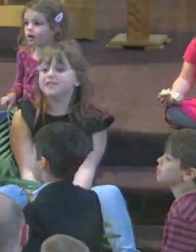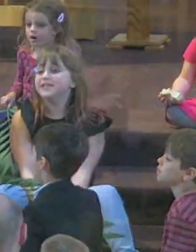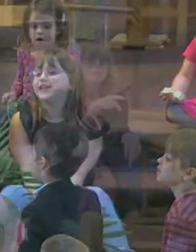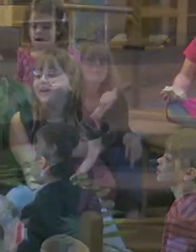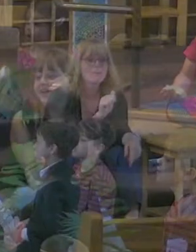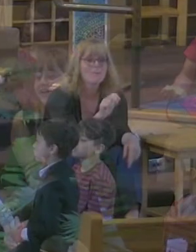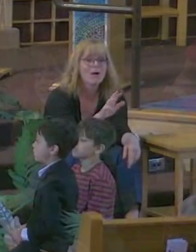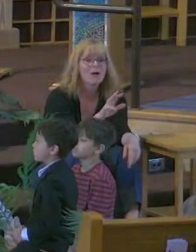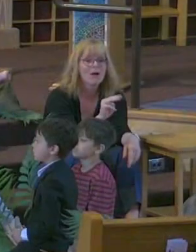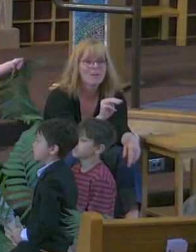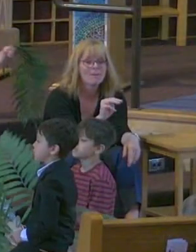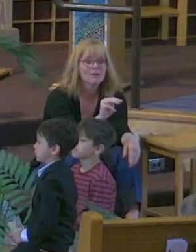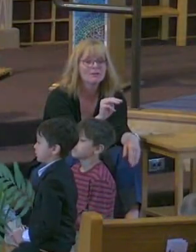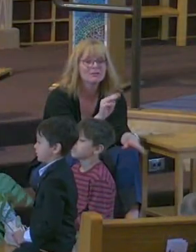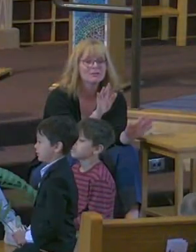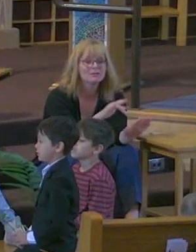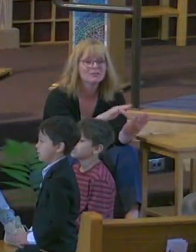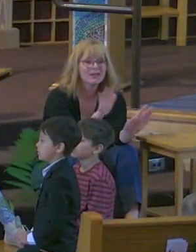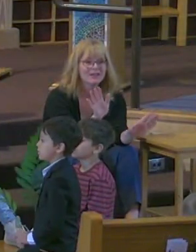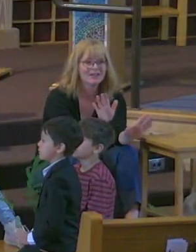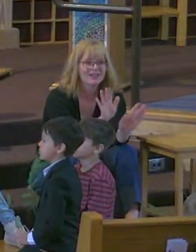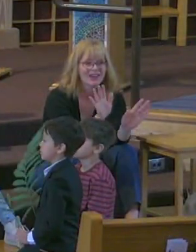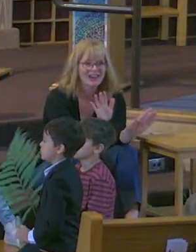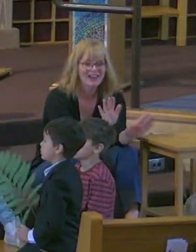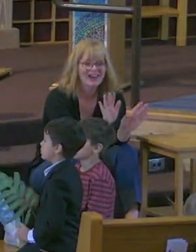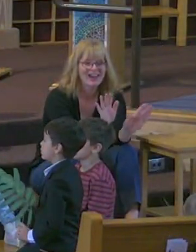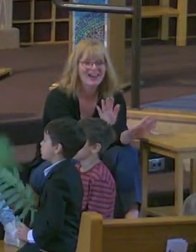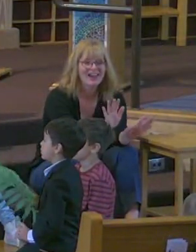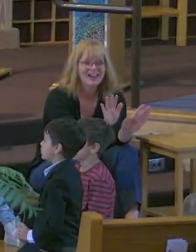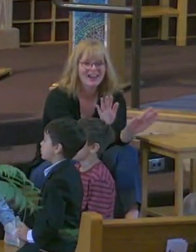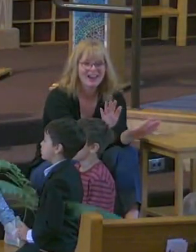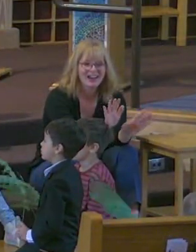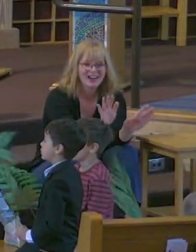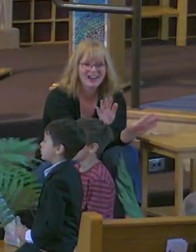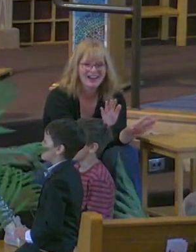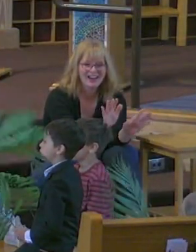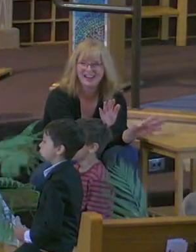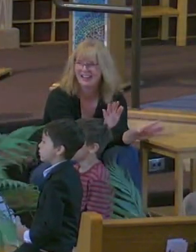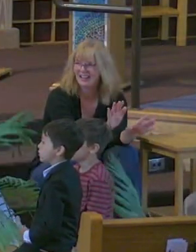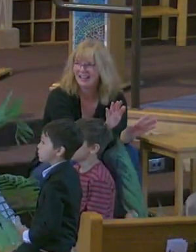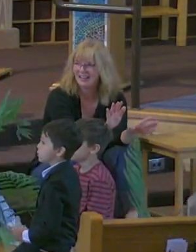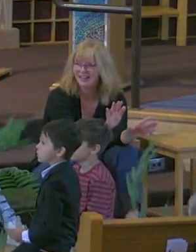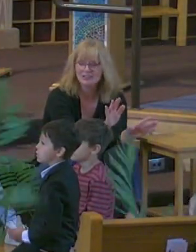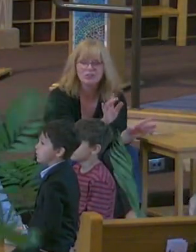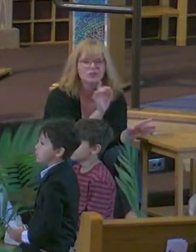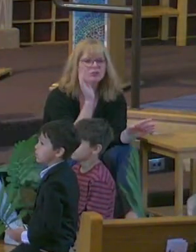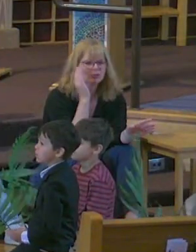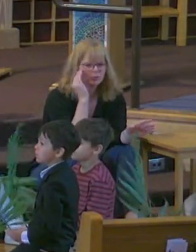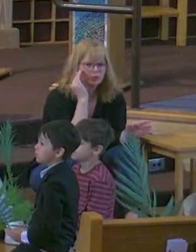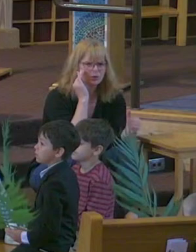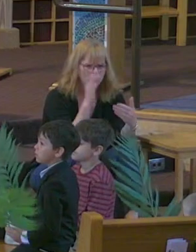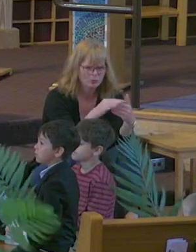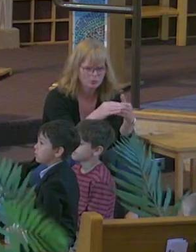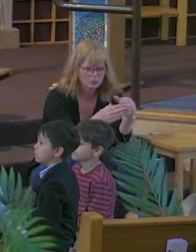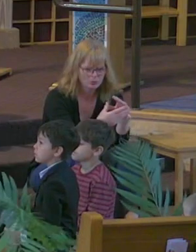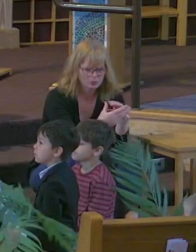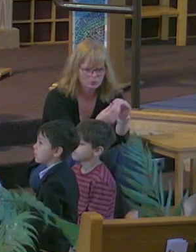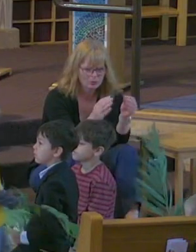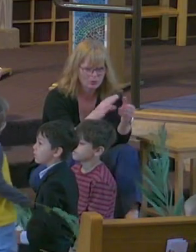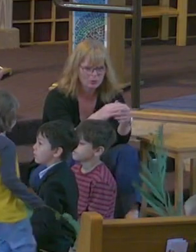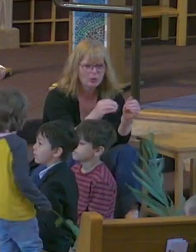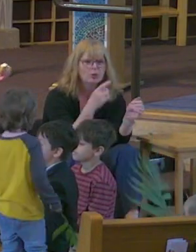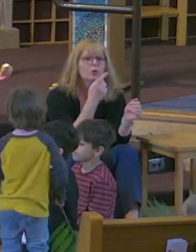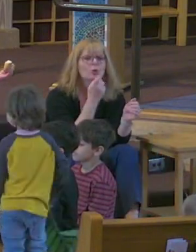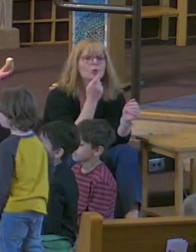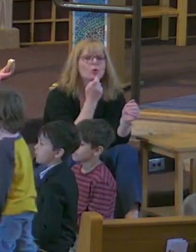it. Palm Sunday. Now, we've all heard that story about Palm Sunday, right? Who rode